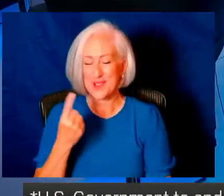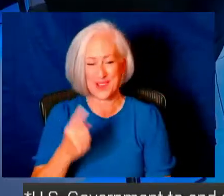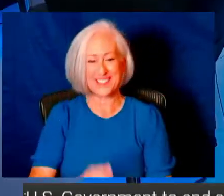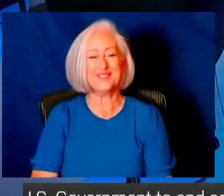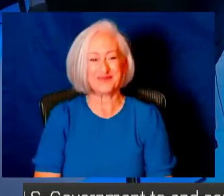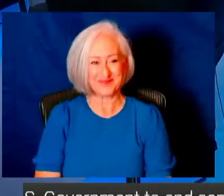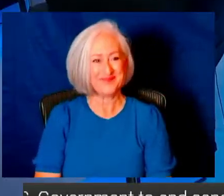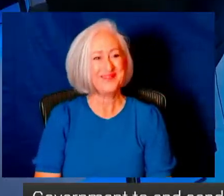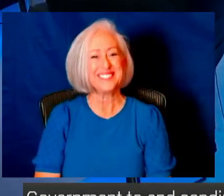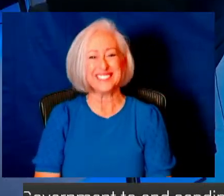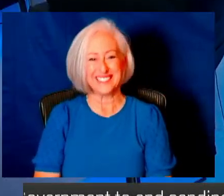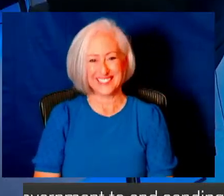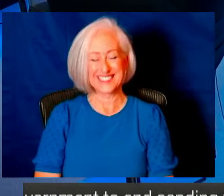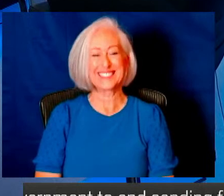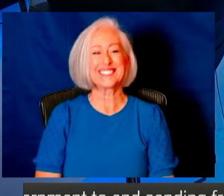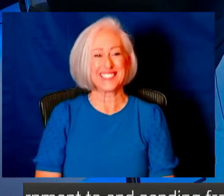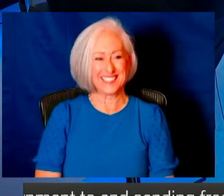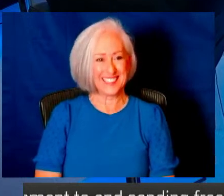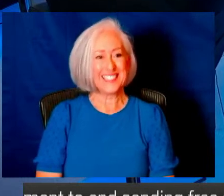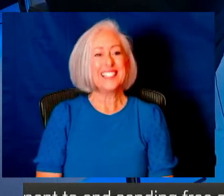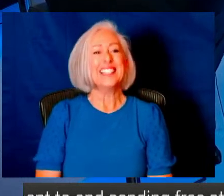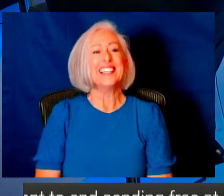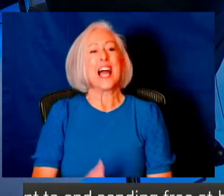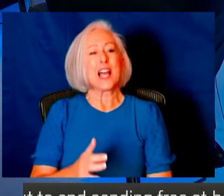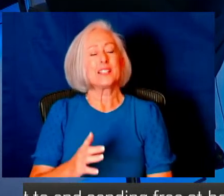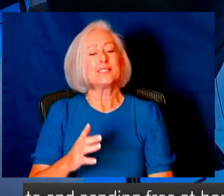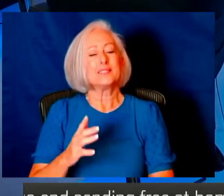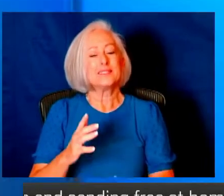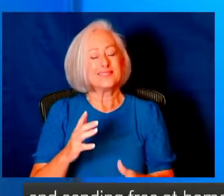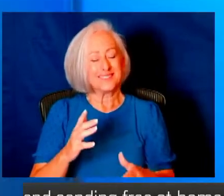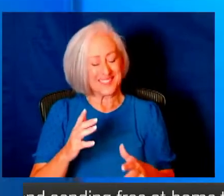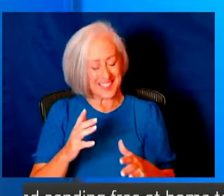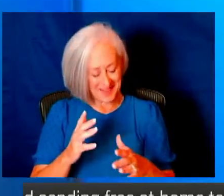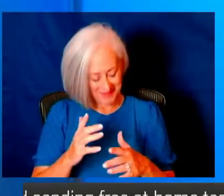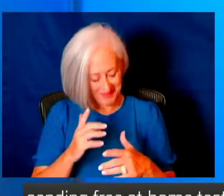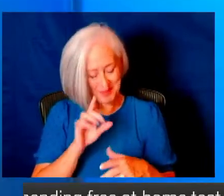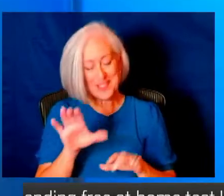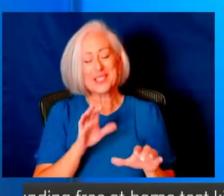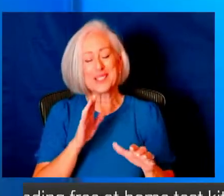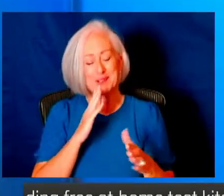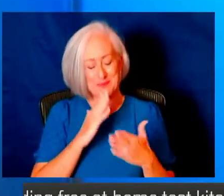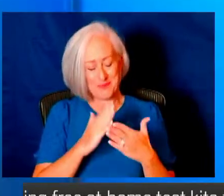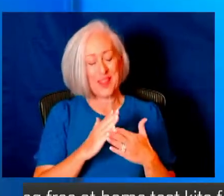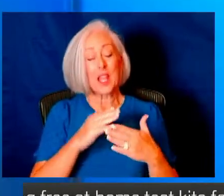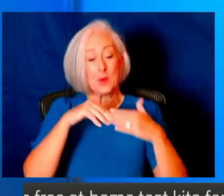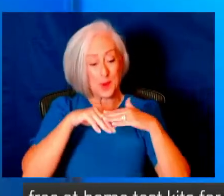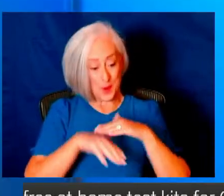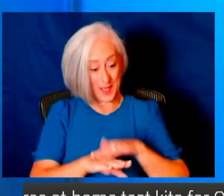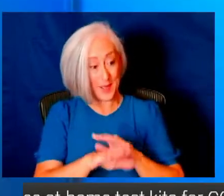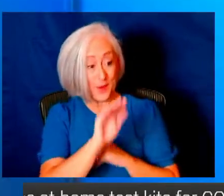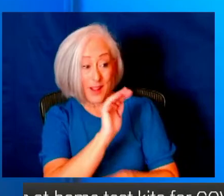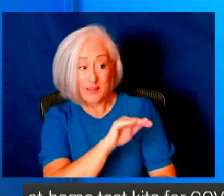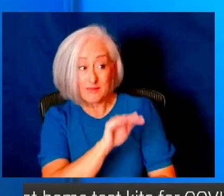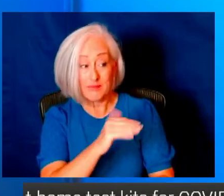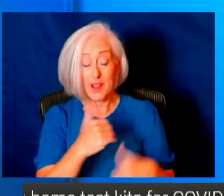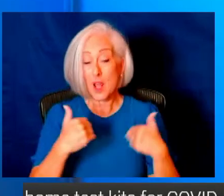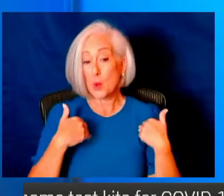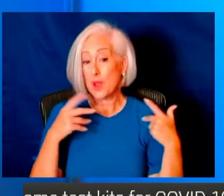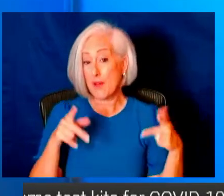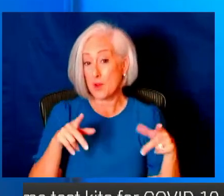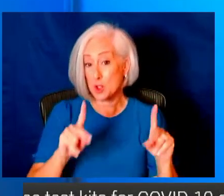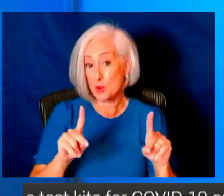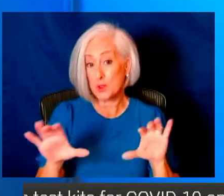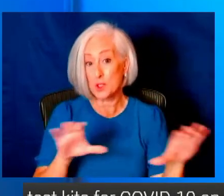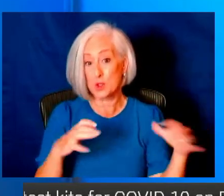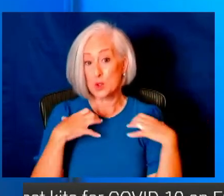you win with donuts. In moderation. So we went in and we were like, hey, we have this opportunity to do this health